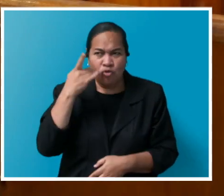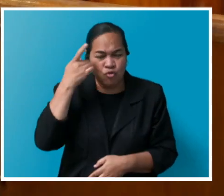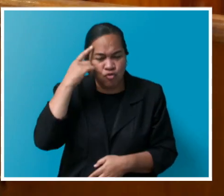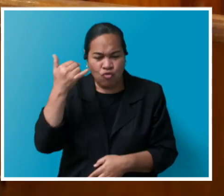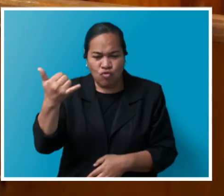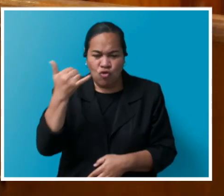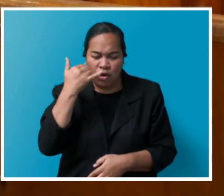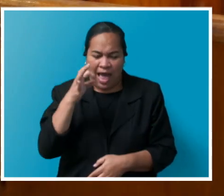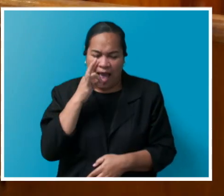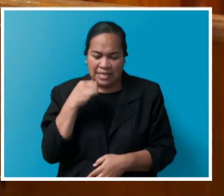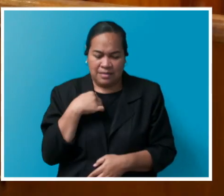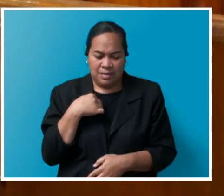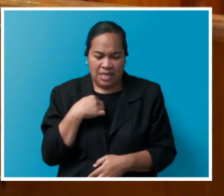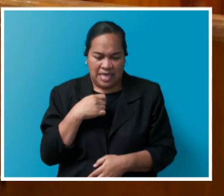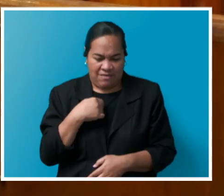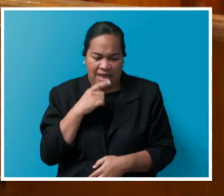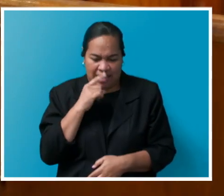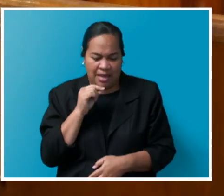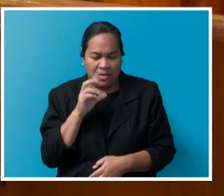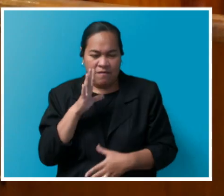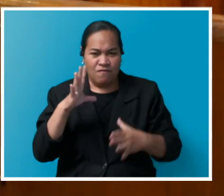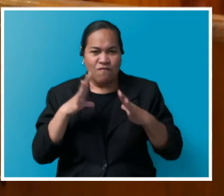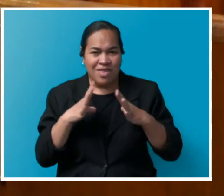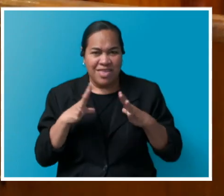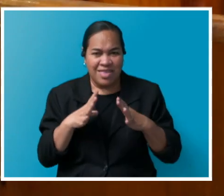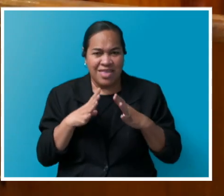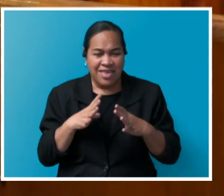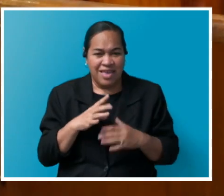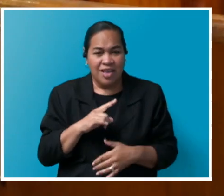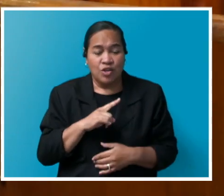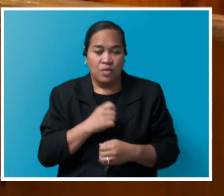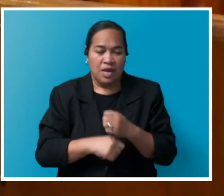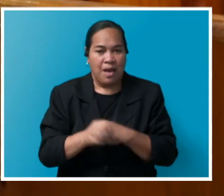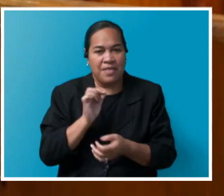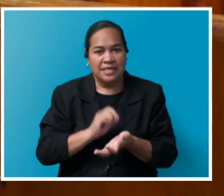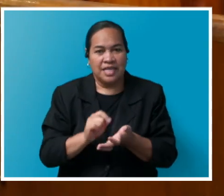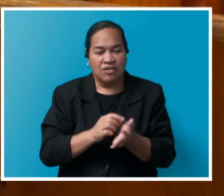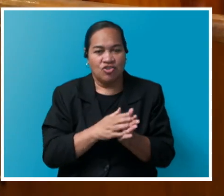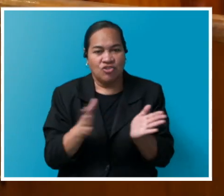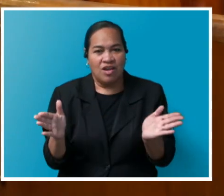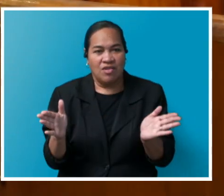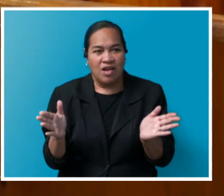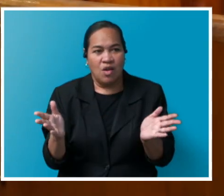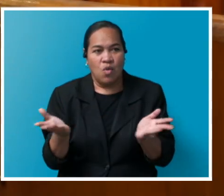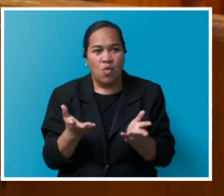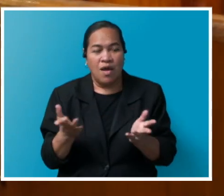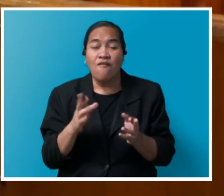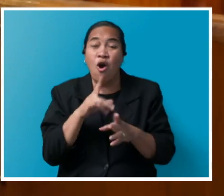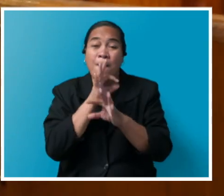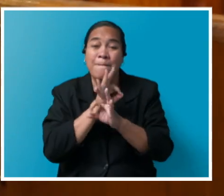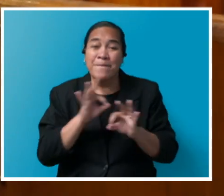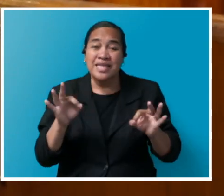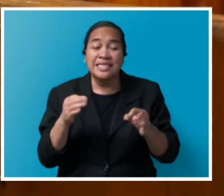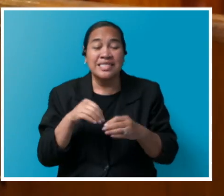me if I could be available to be the Secretary General's envoy, special envoy for peace in the